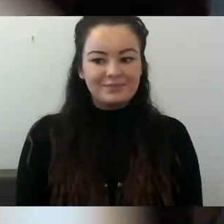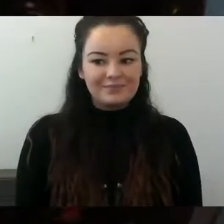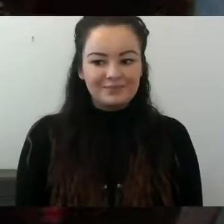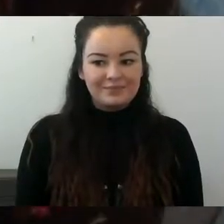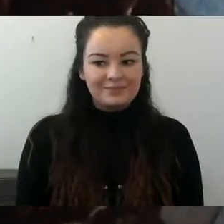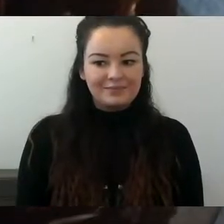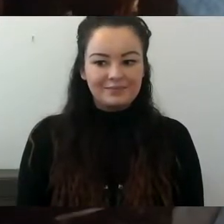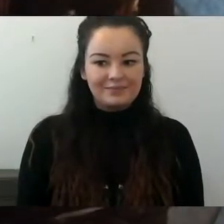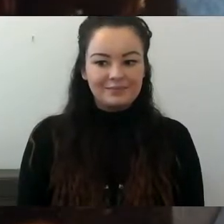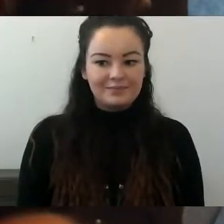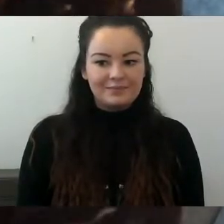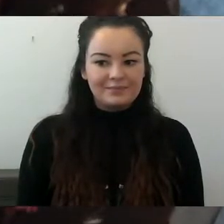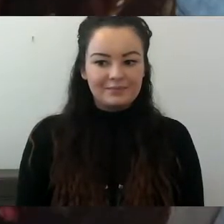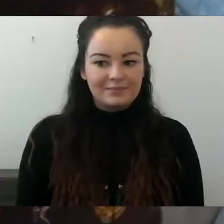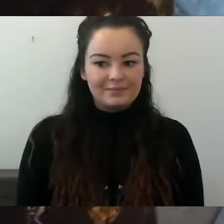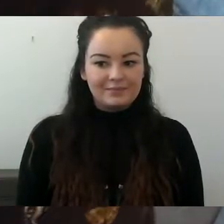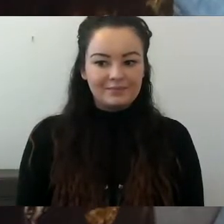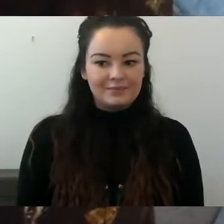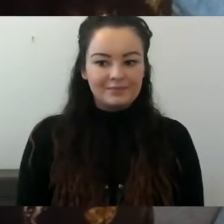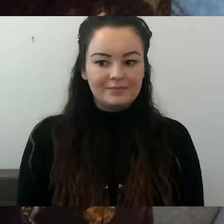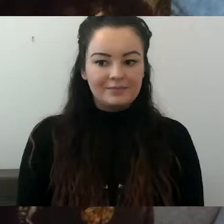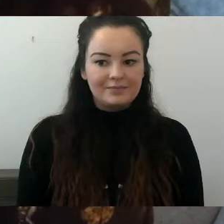There we go. So the mouth.